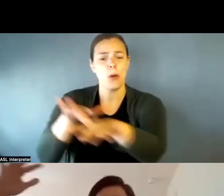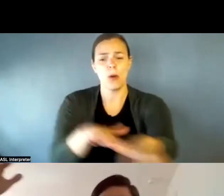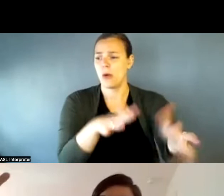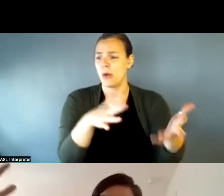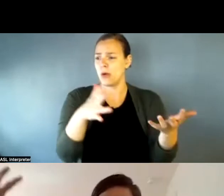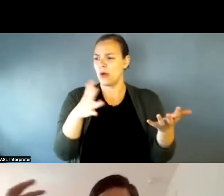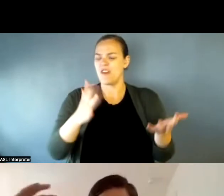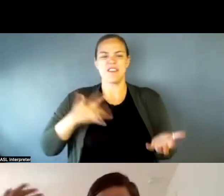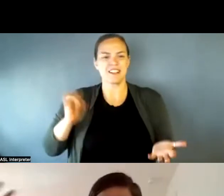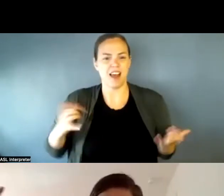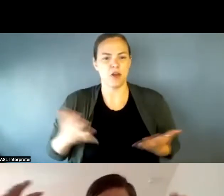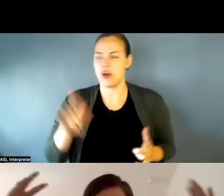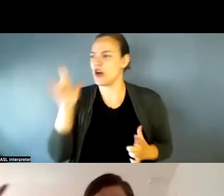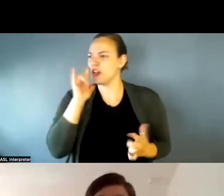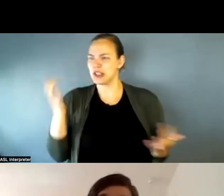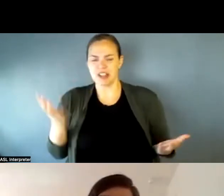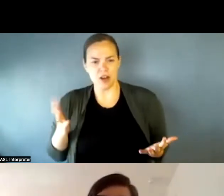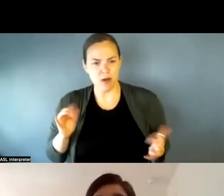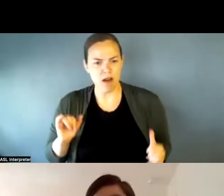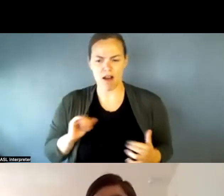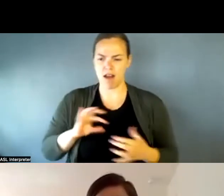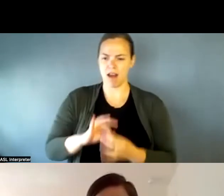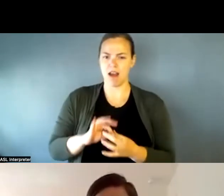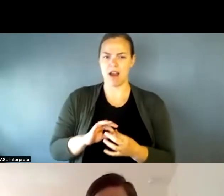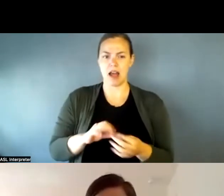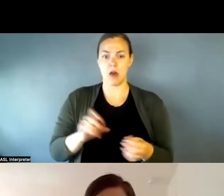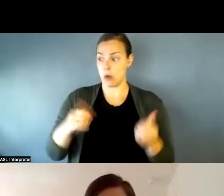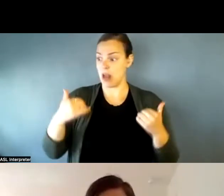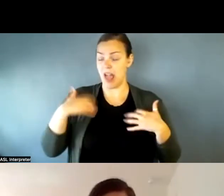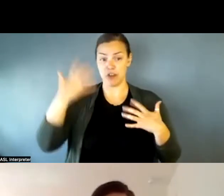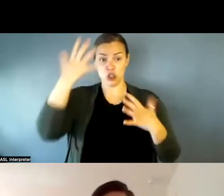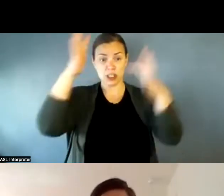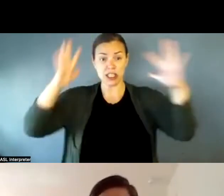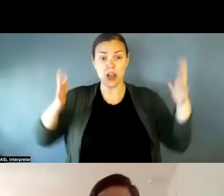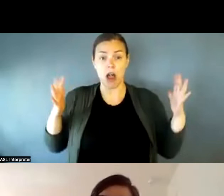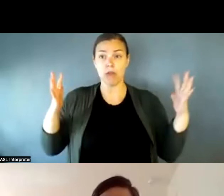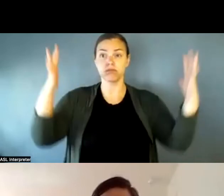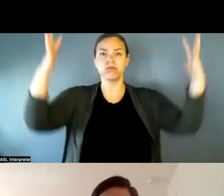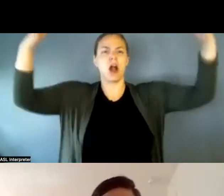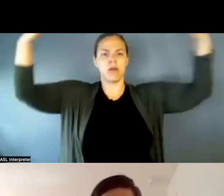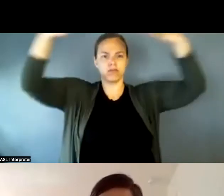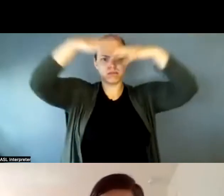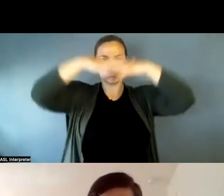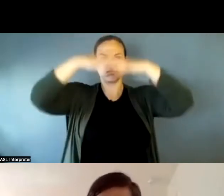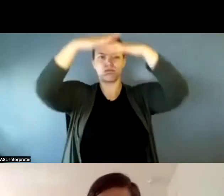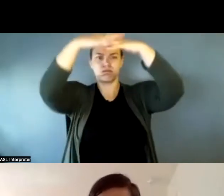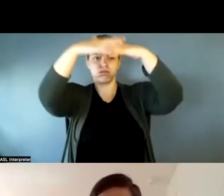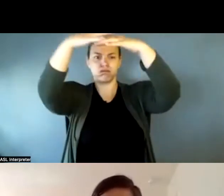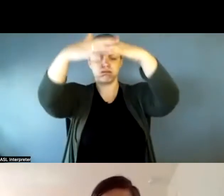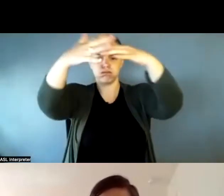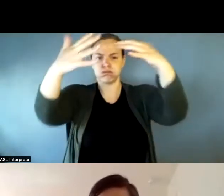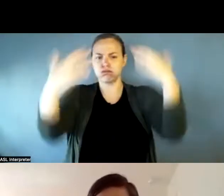we have this like substantial tree canopy, when you kind of come through the city on a hot